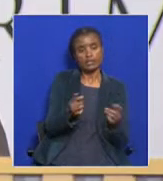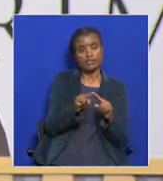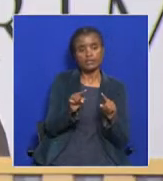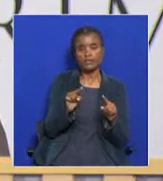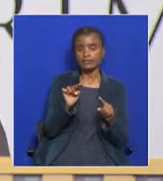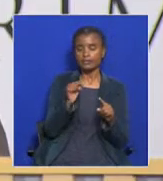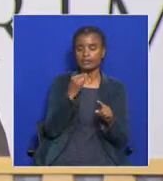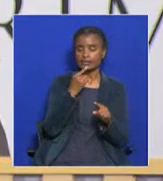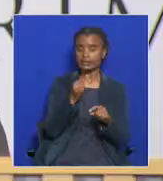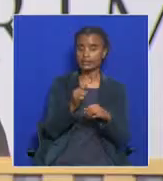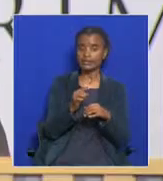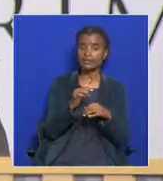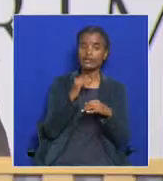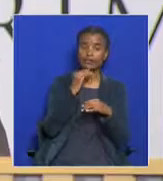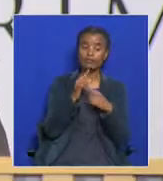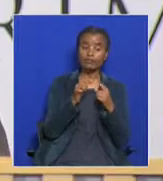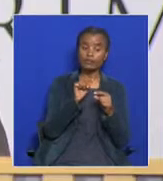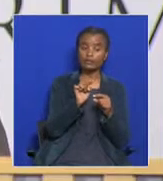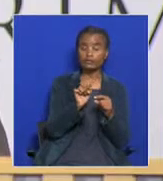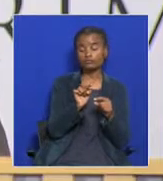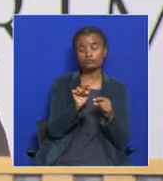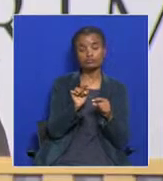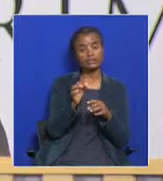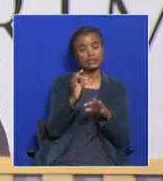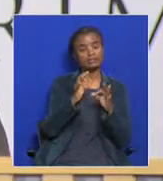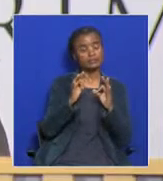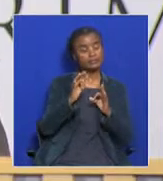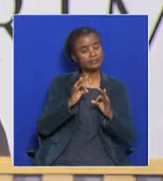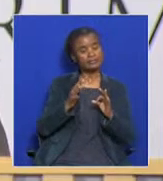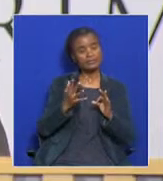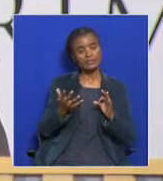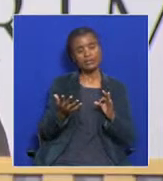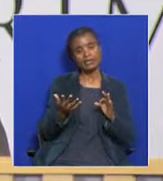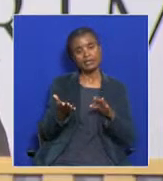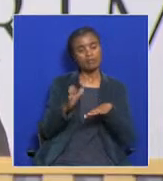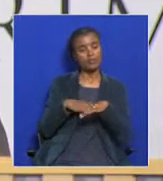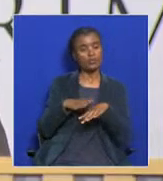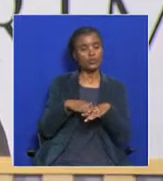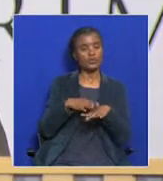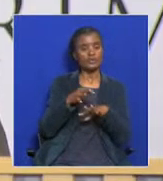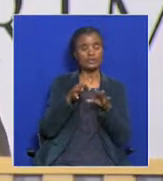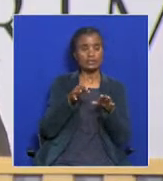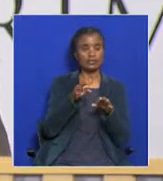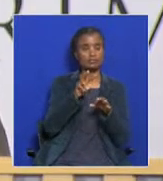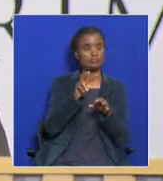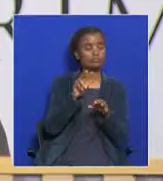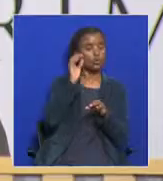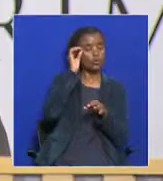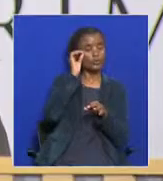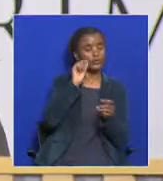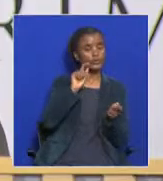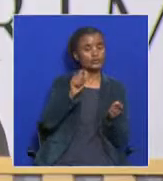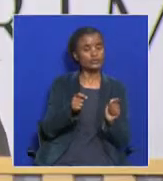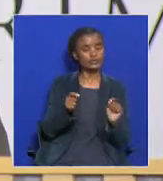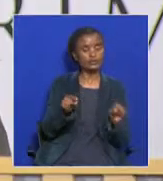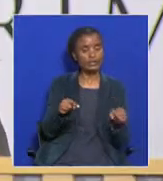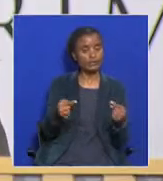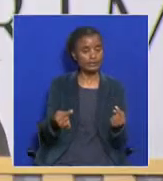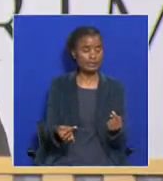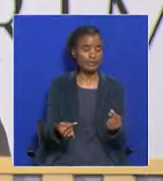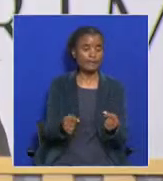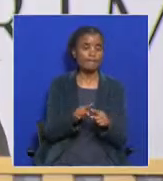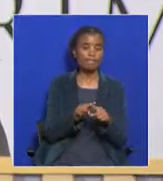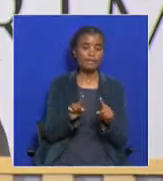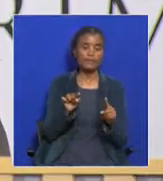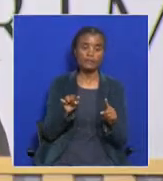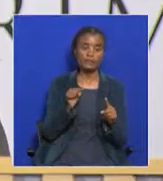to. And I don't think there's much more I can say to change your opinion. You're entitled to it. But I will still stand by it. There's